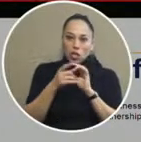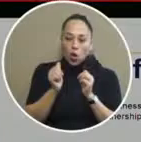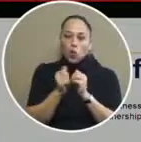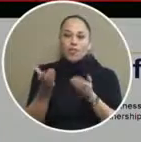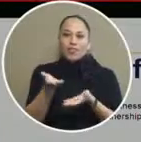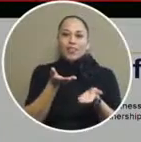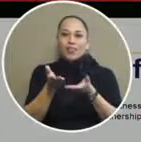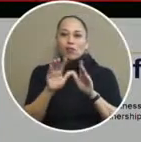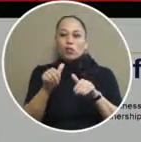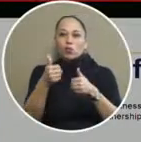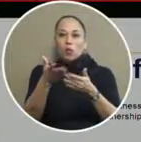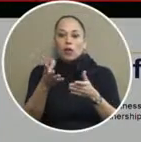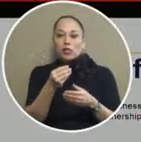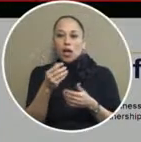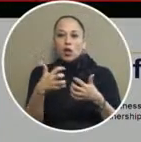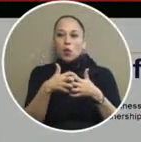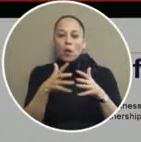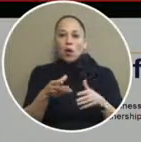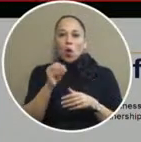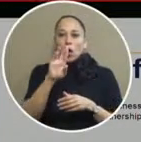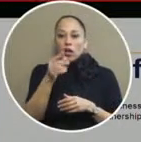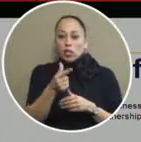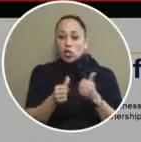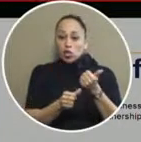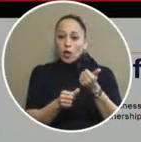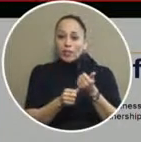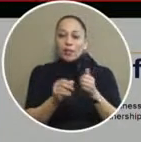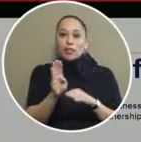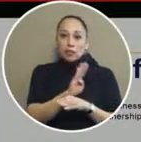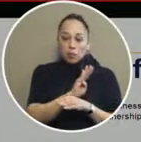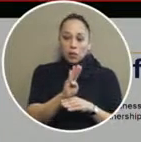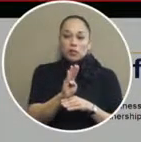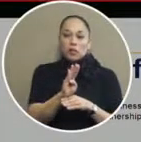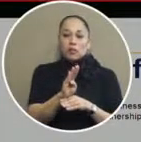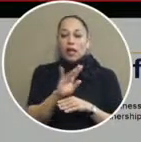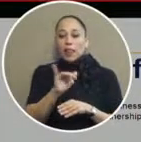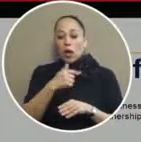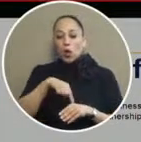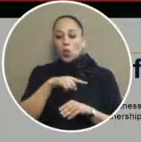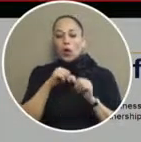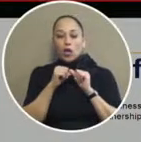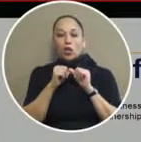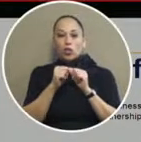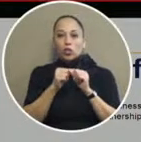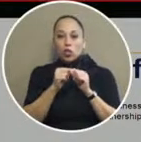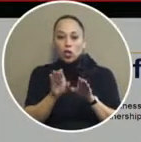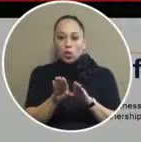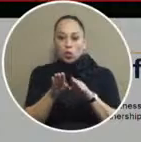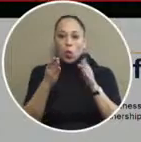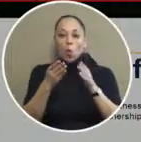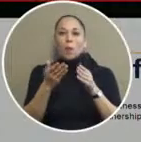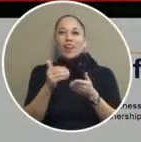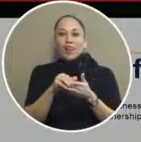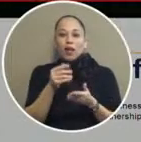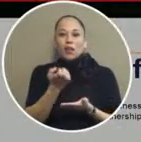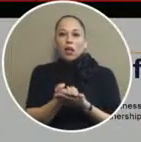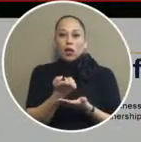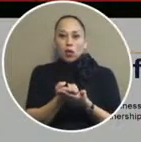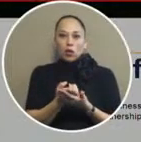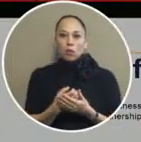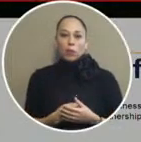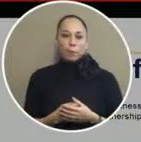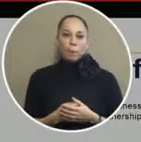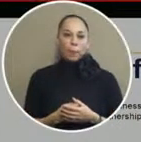service providers and our partner organizations to assist our businesses as we continue to reopen our economy. Next